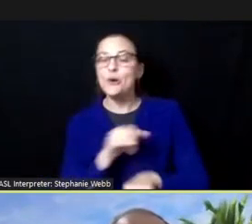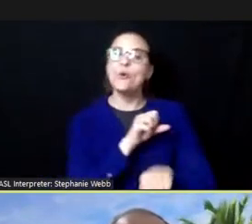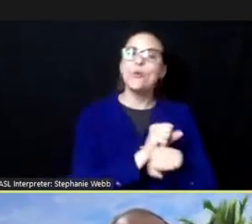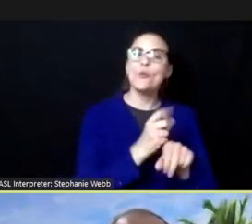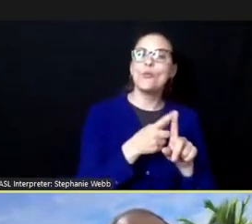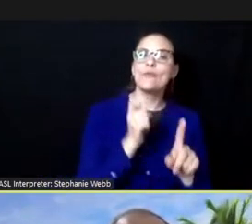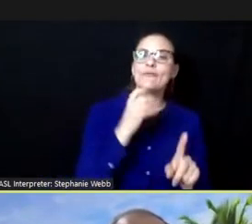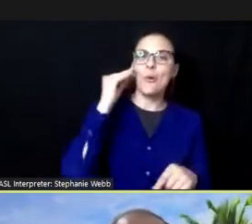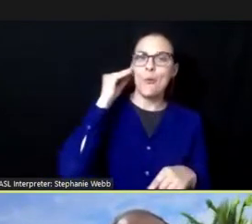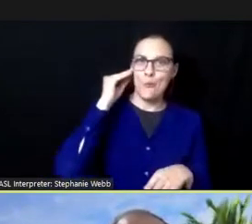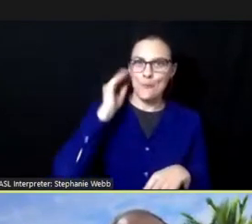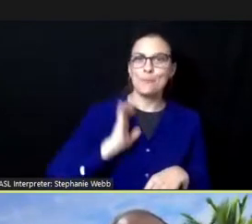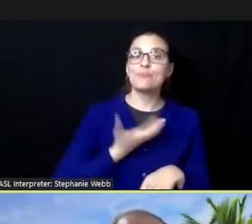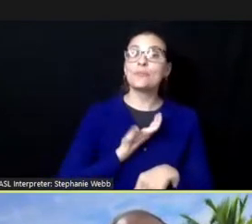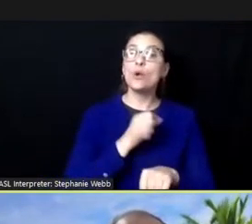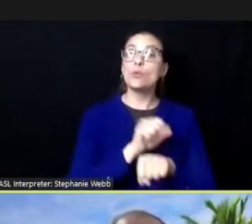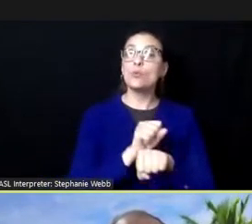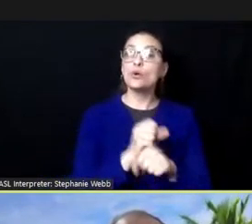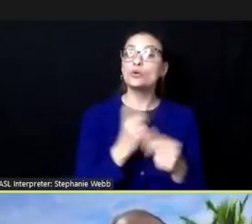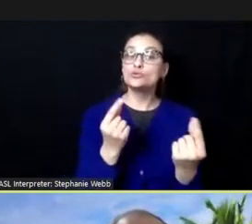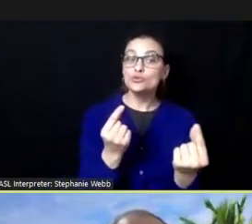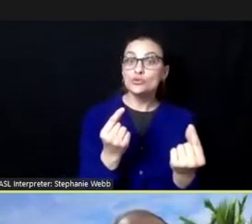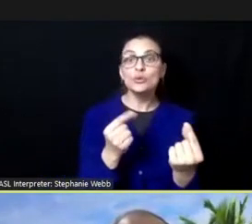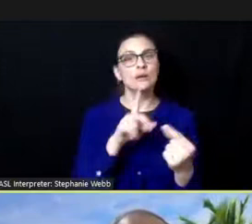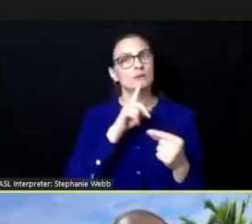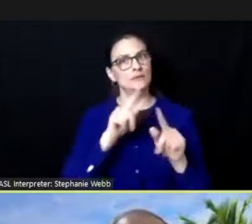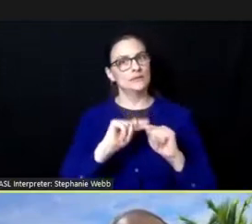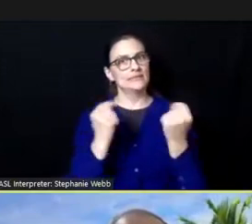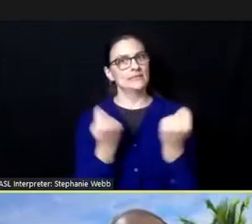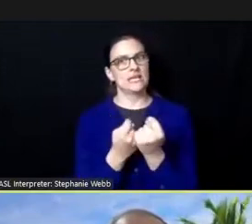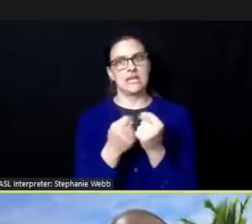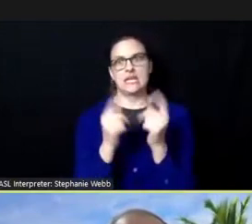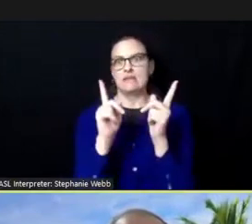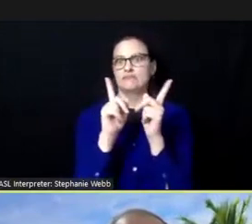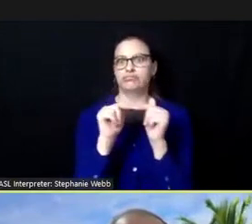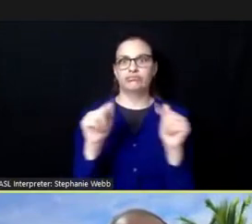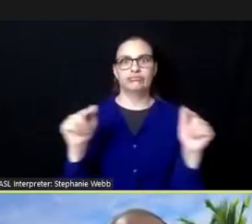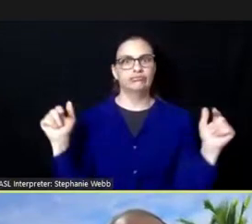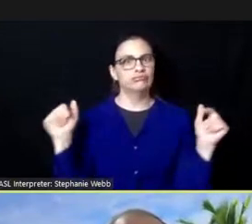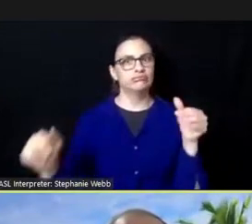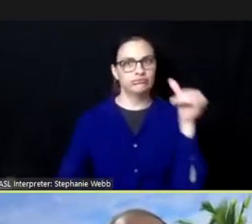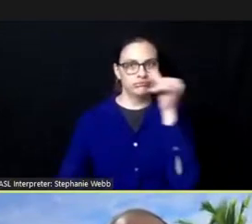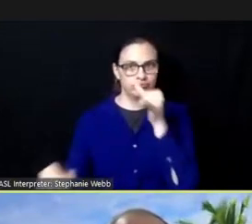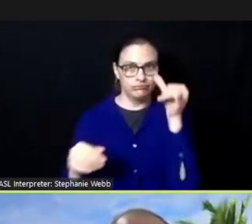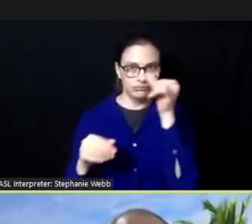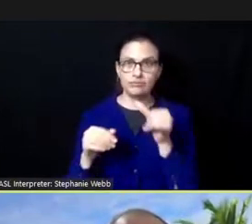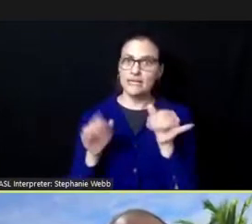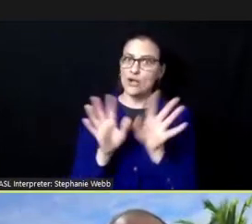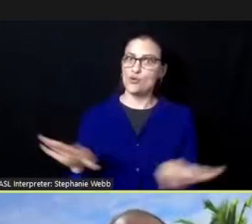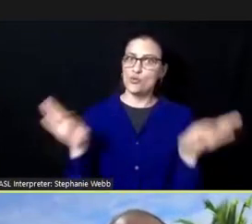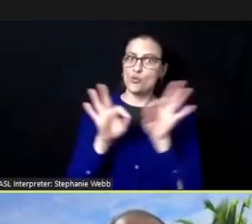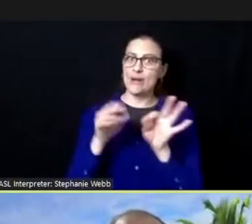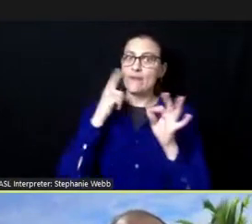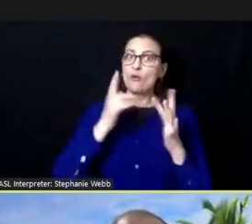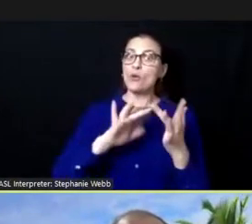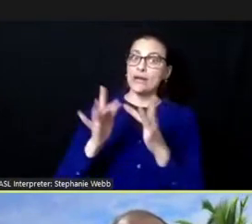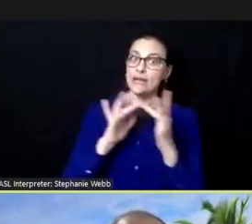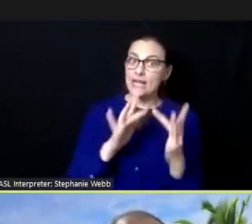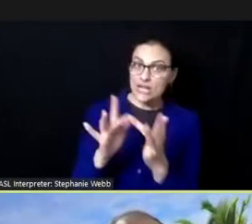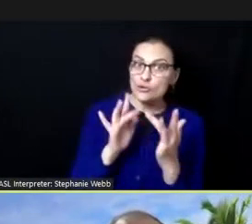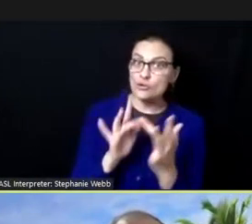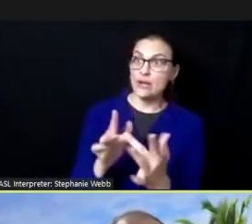very globally diverse team. So the internet is quite critical for us to not only talk to our colleagues, but even get our job